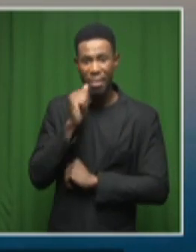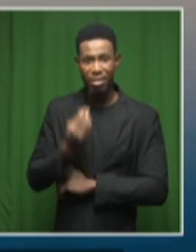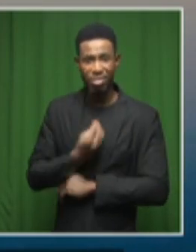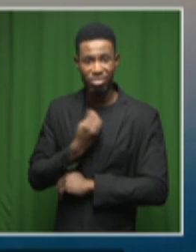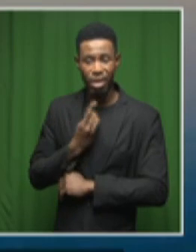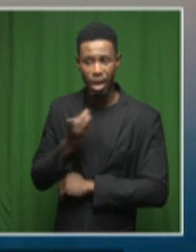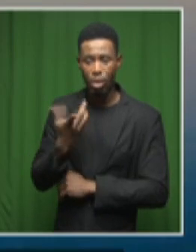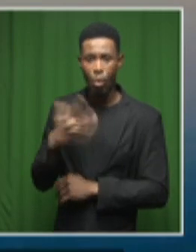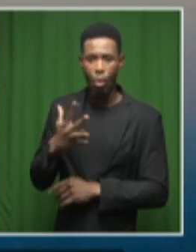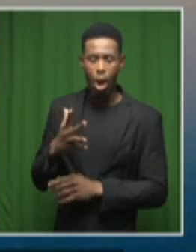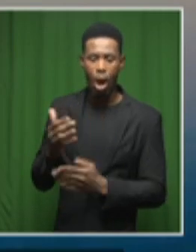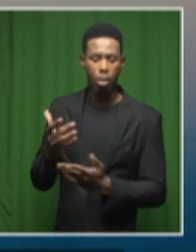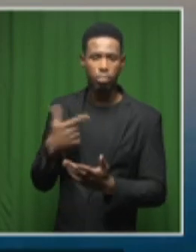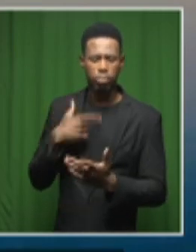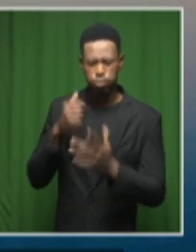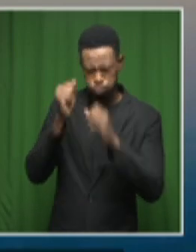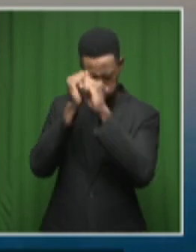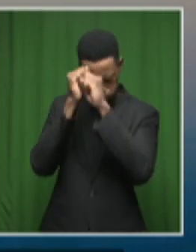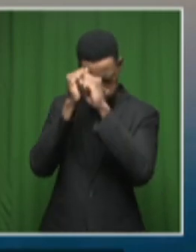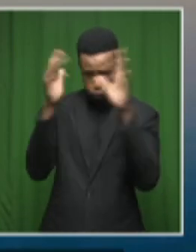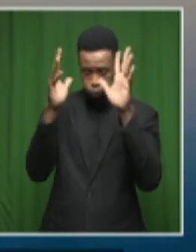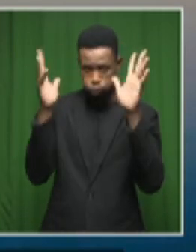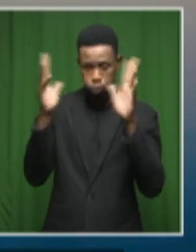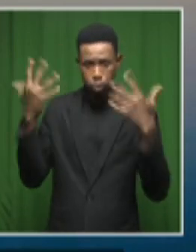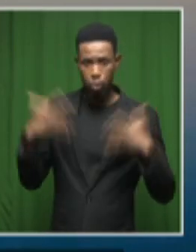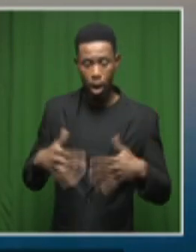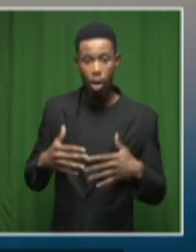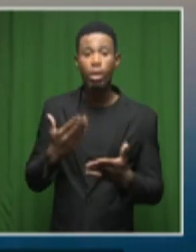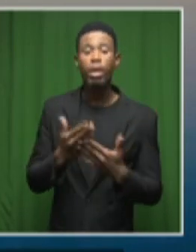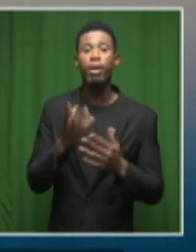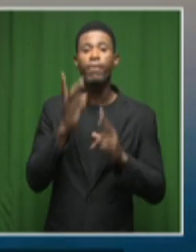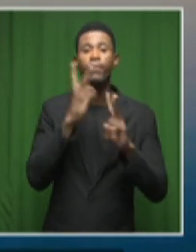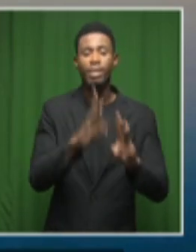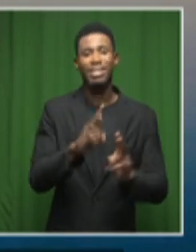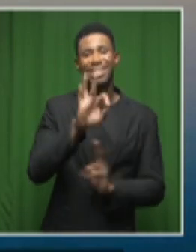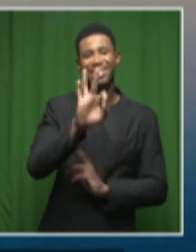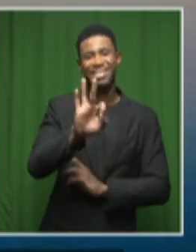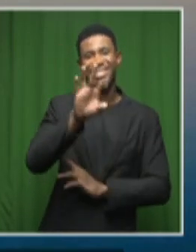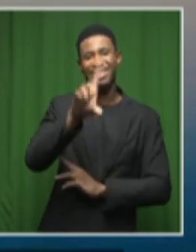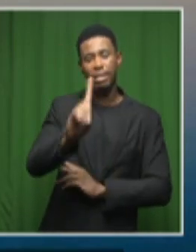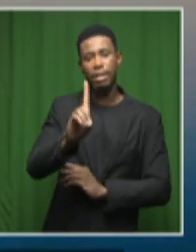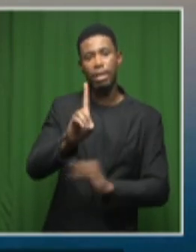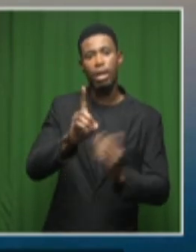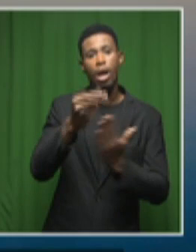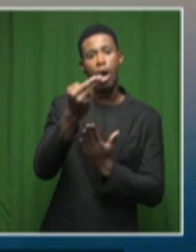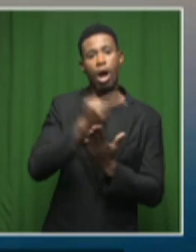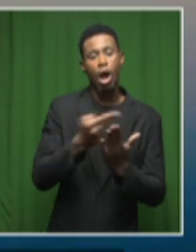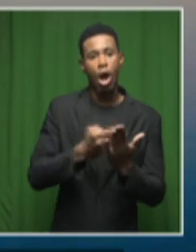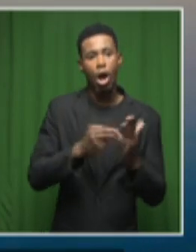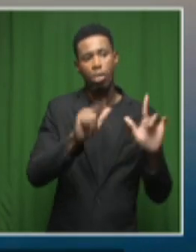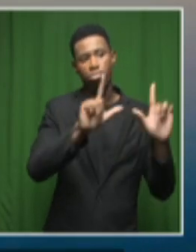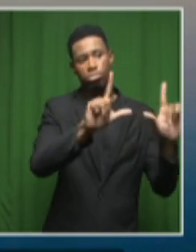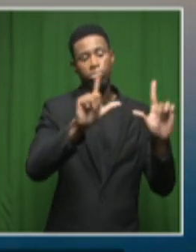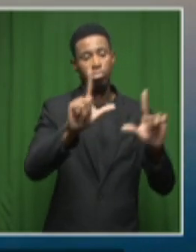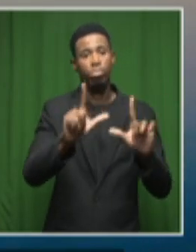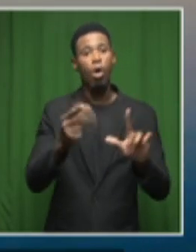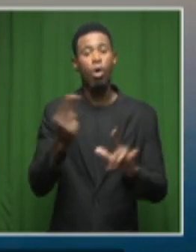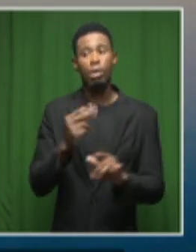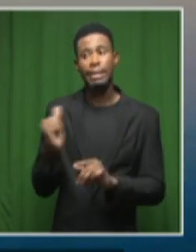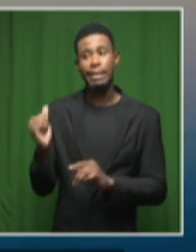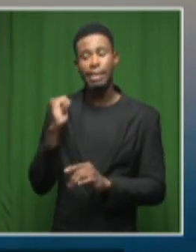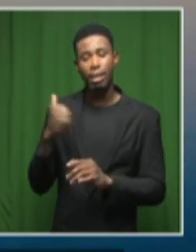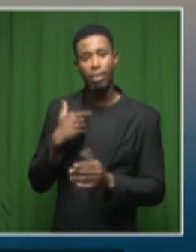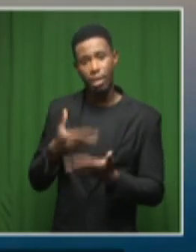away. For example, you can visit a 3D art gallery. There's something that I only learned yesterday that's called virtual commerce.